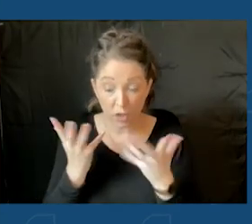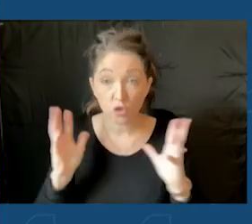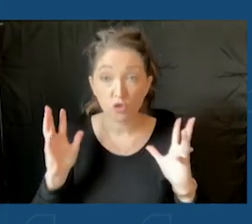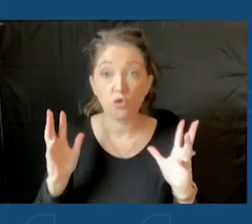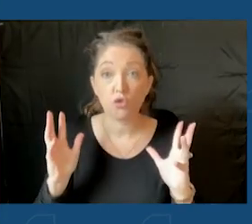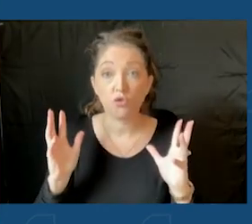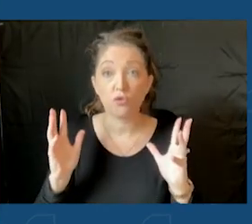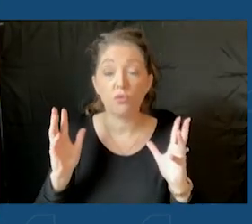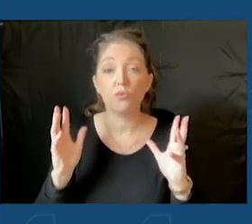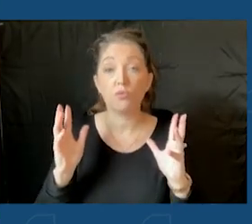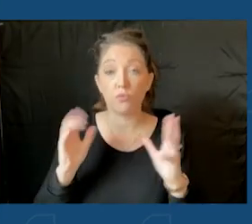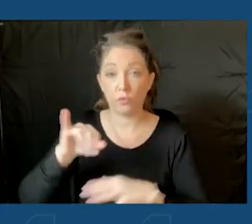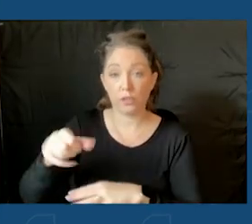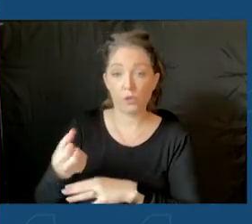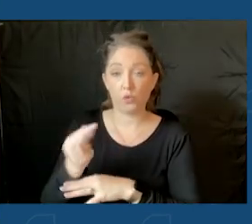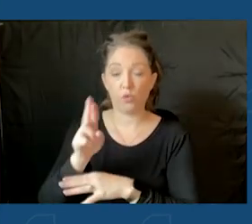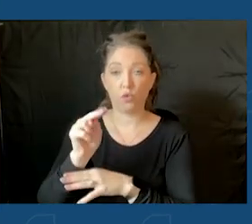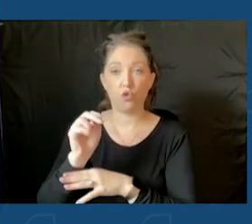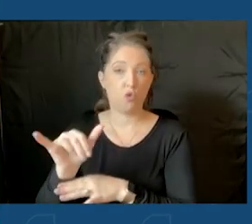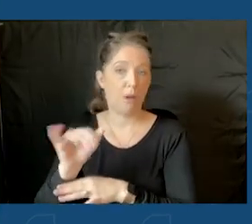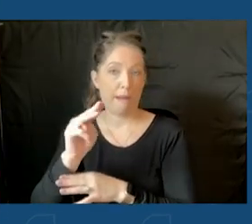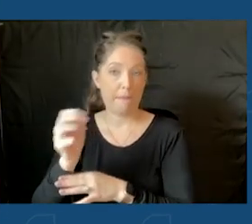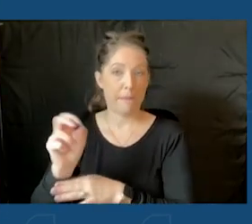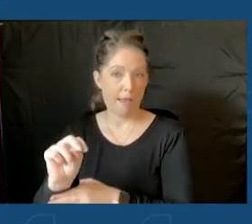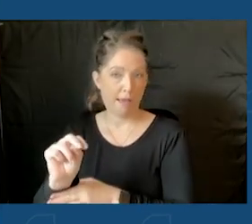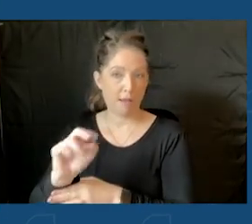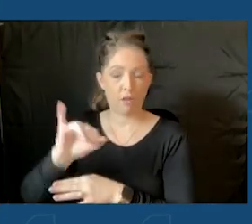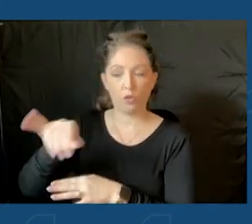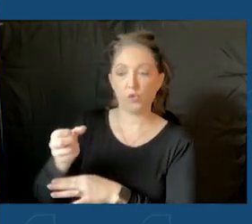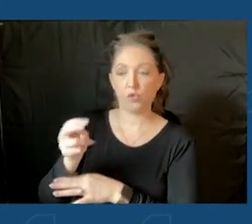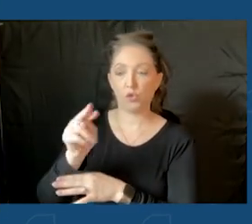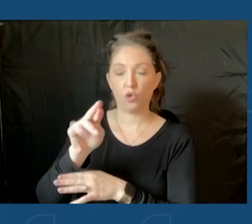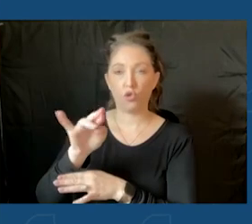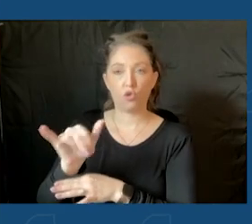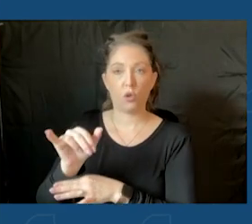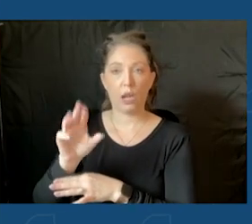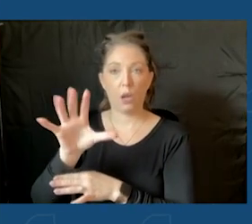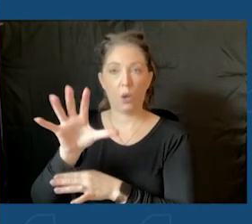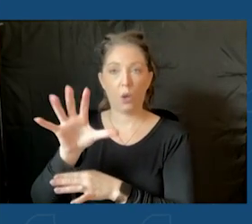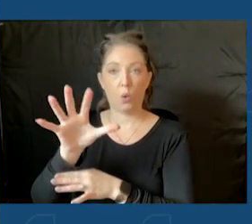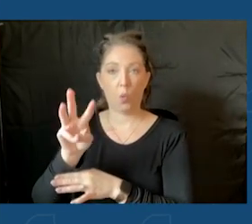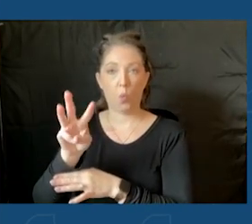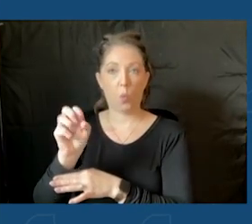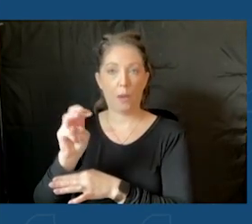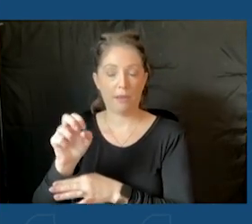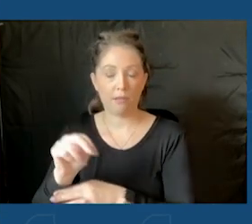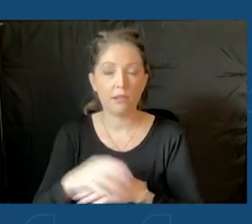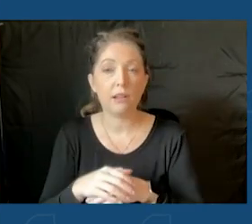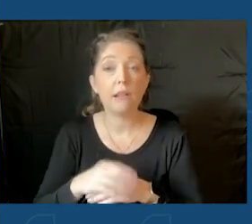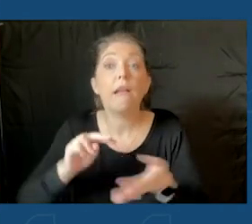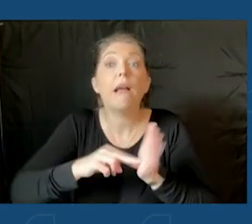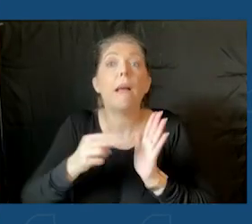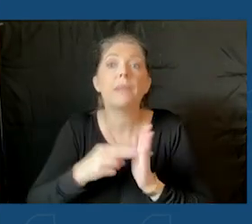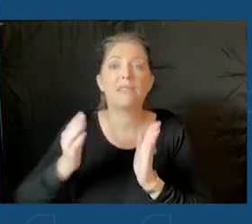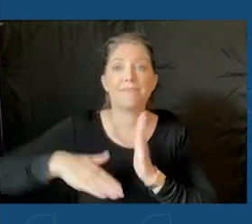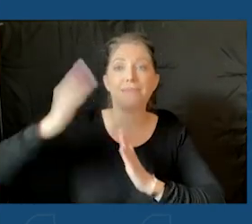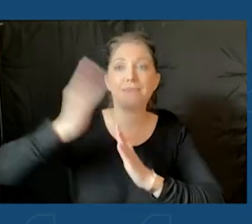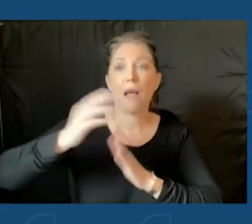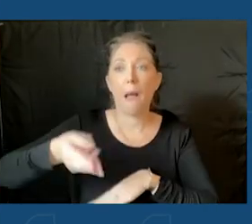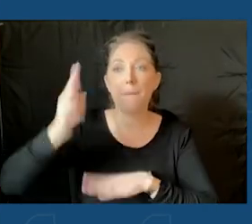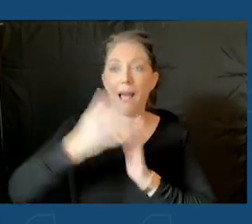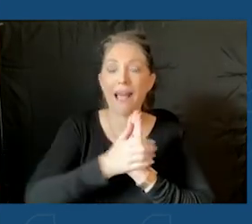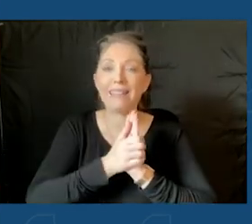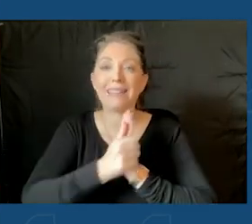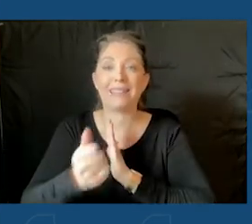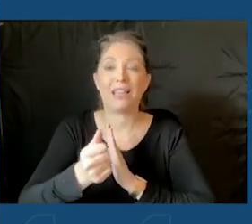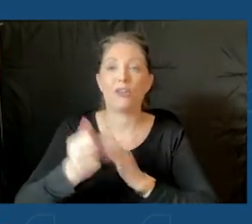journeymen or journeywomen, which means they are of the highest skill in the construction industry. And it's this